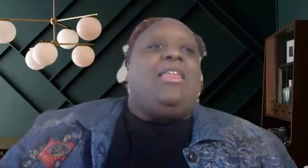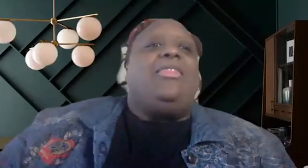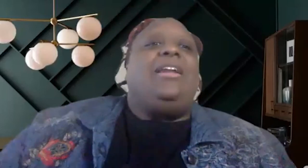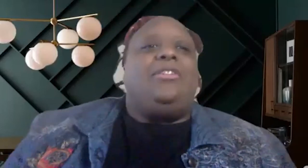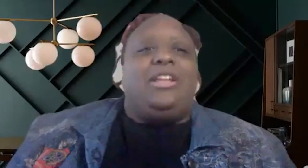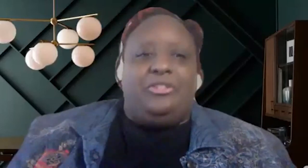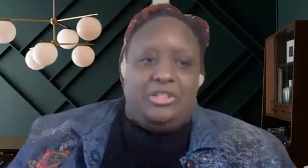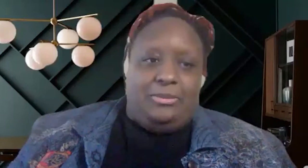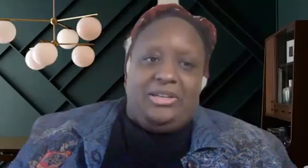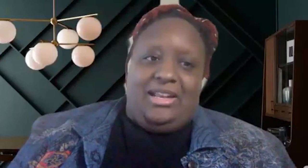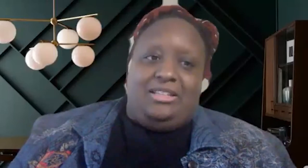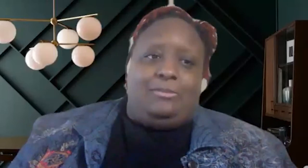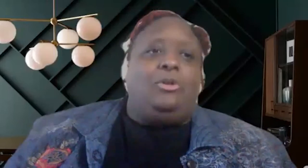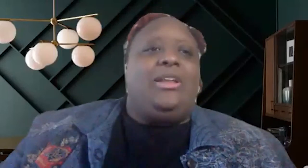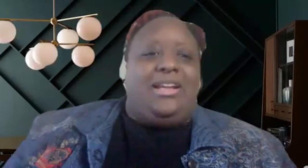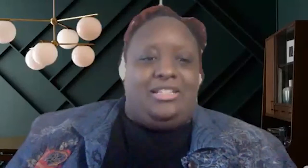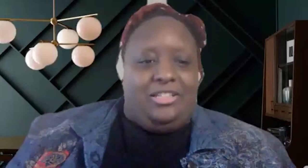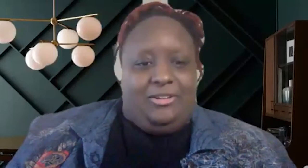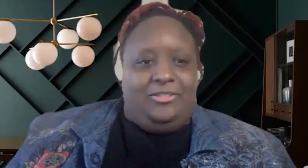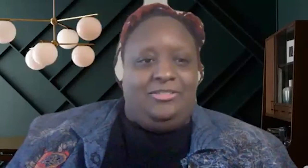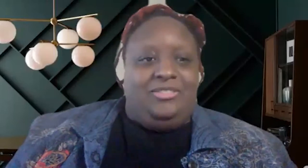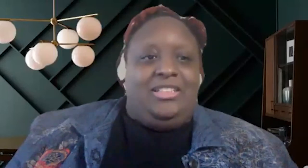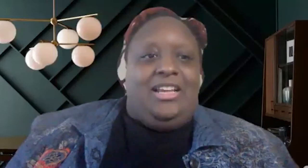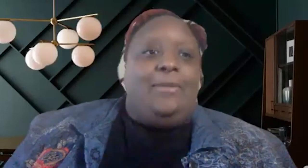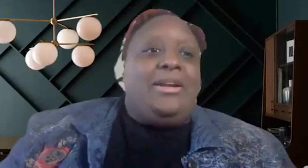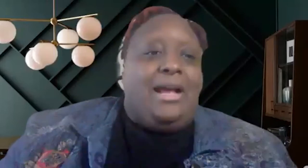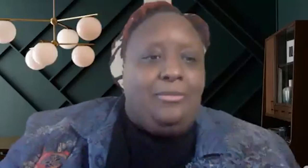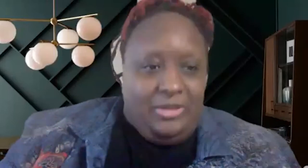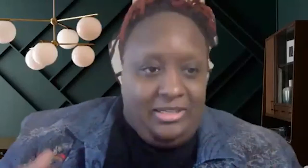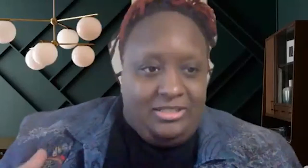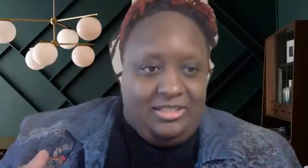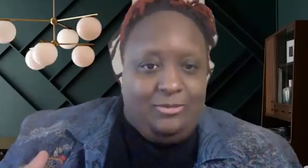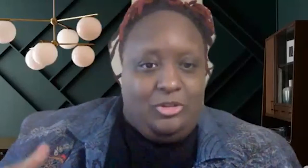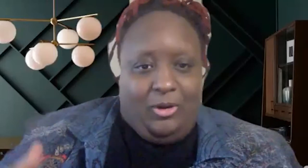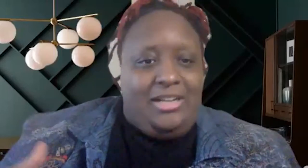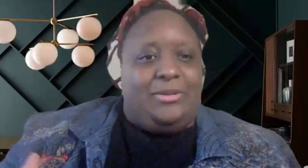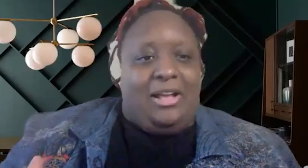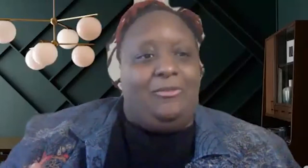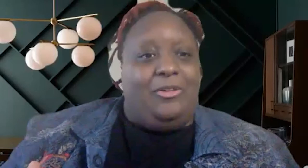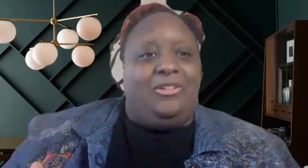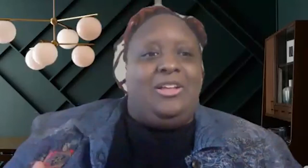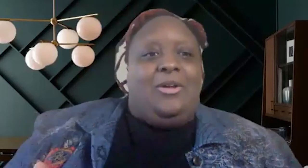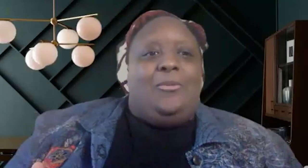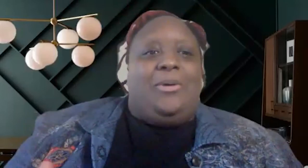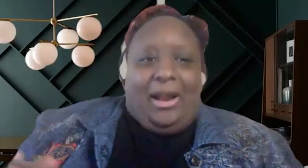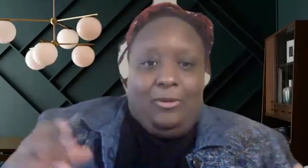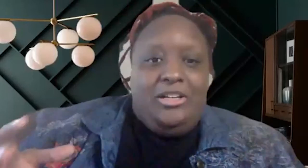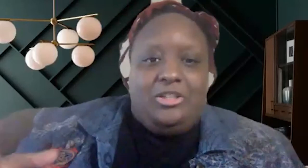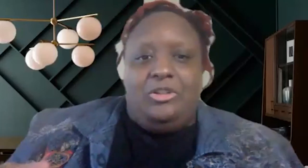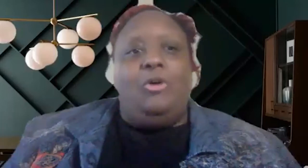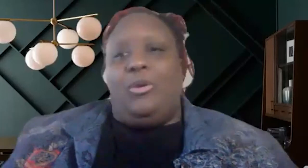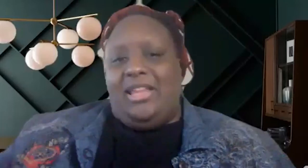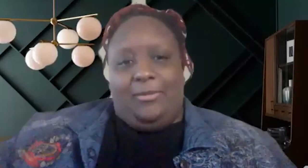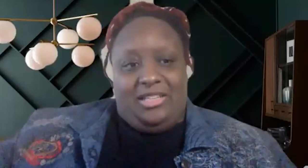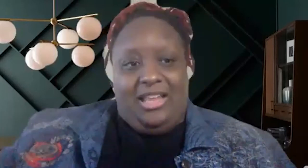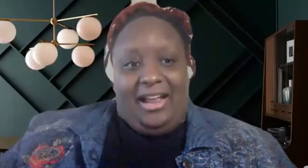but they never let their disability get to them. Don't let it get to you. And my dad was trying to be helpful, but I wanted to